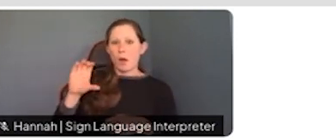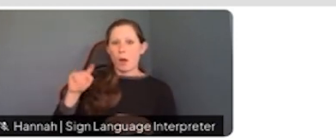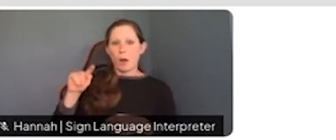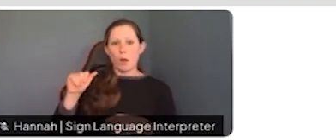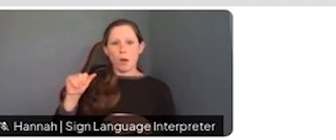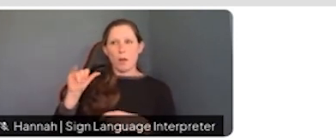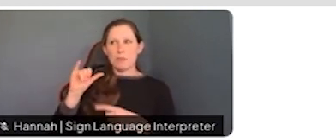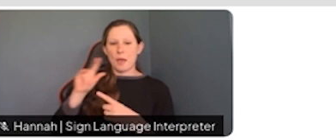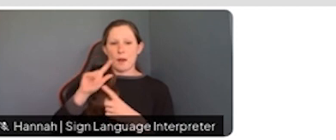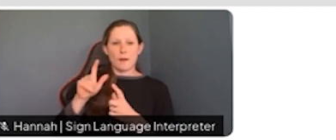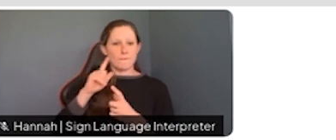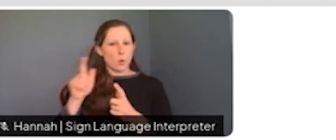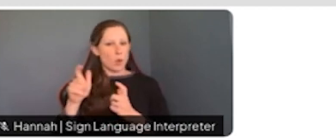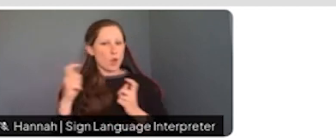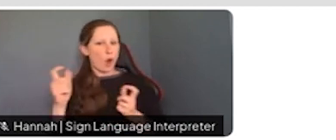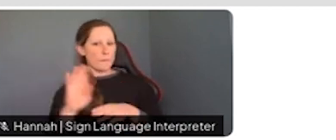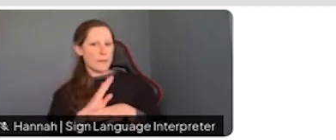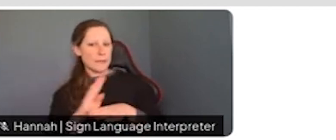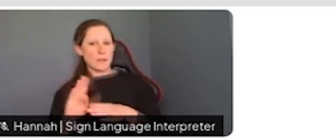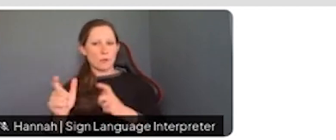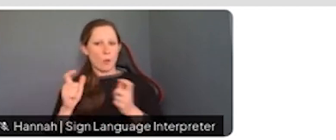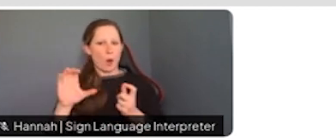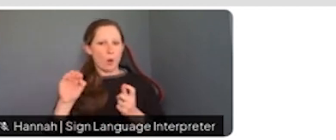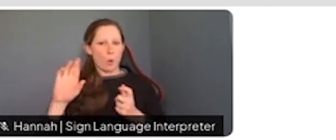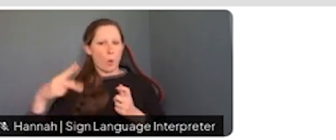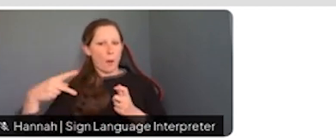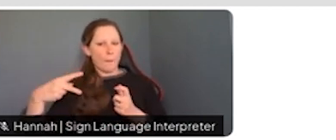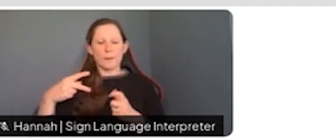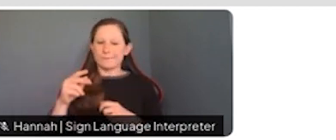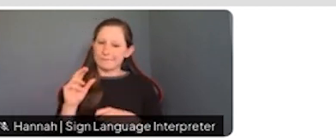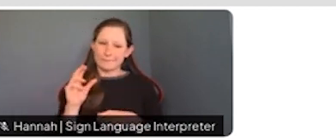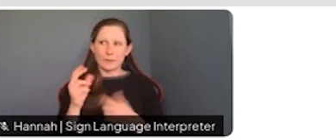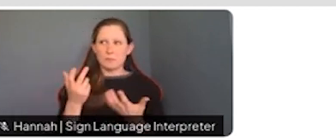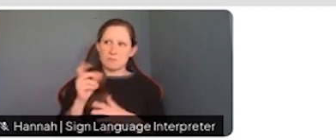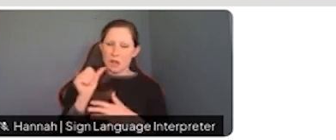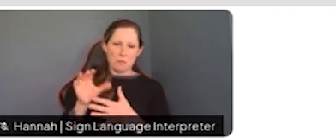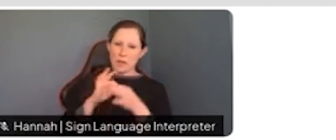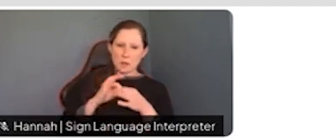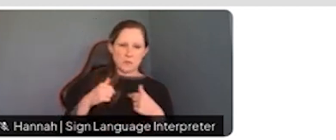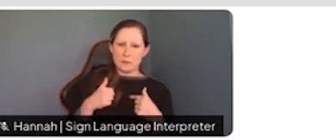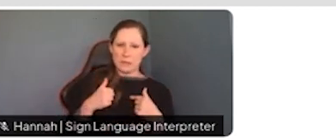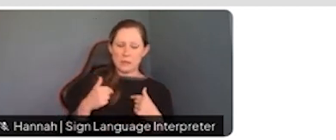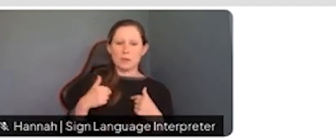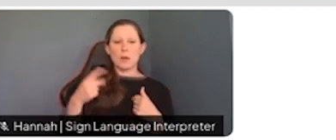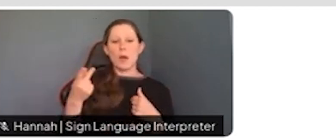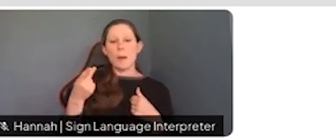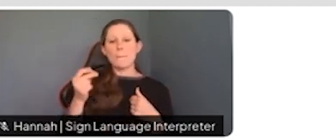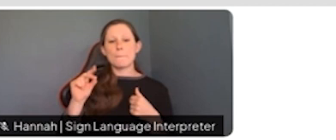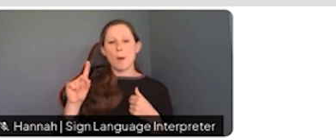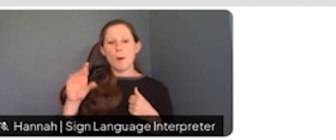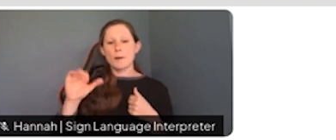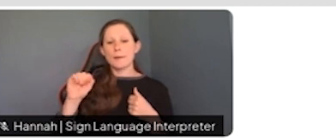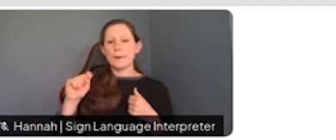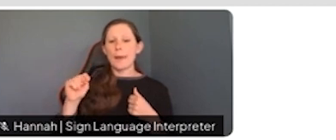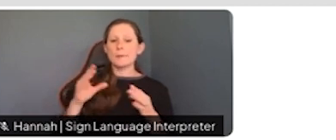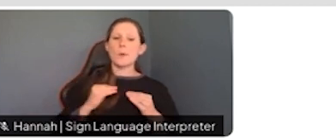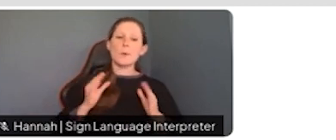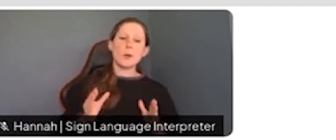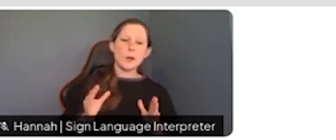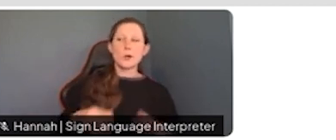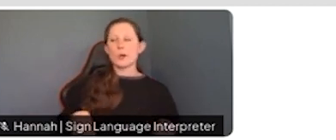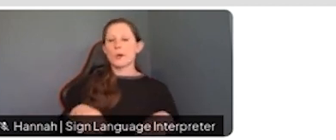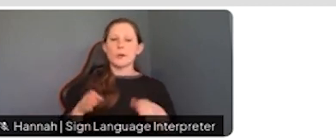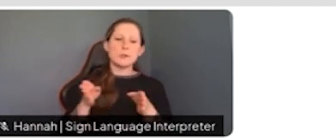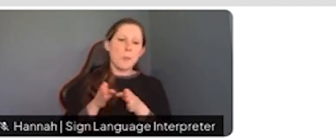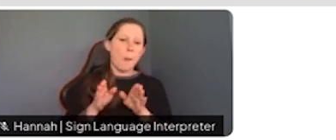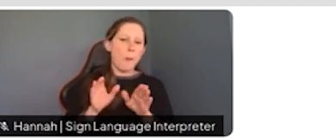larger businesses, larger corporations. It doesn't pertain to, myself, and I'm a podcast owner. I, own a small business. It